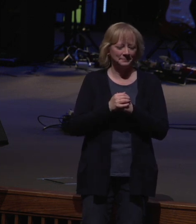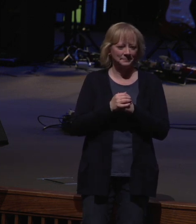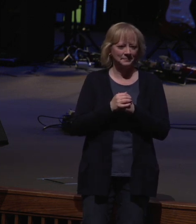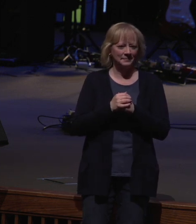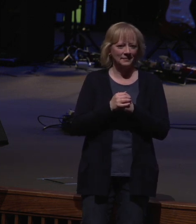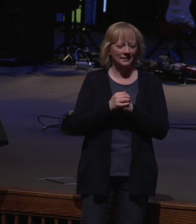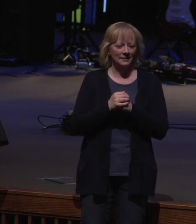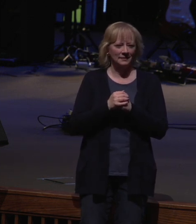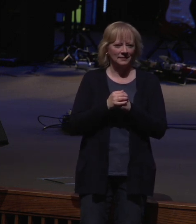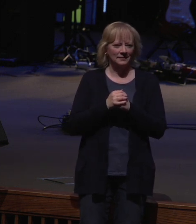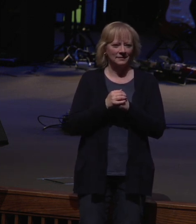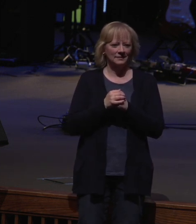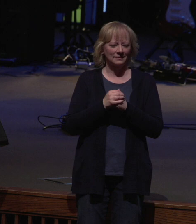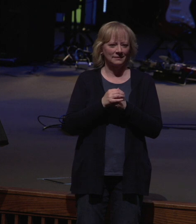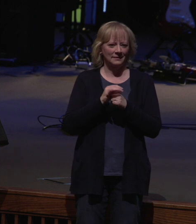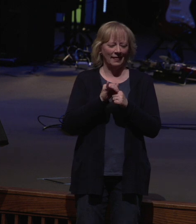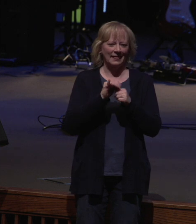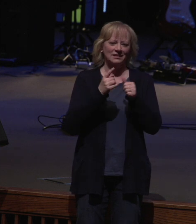It's the first of the 10.